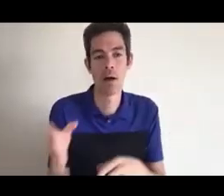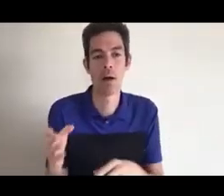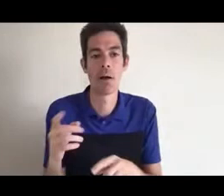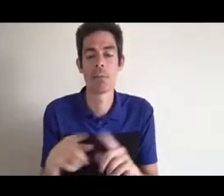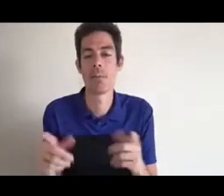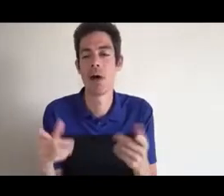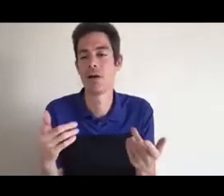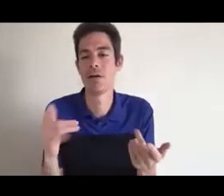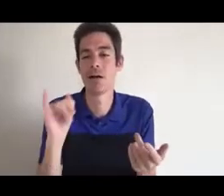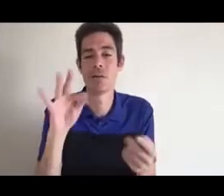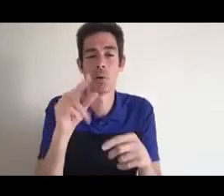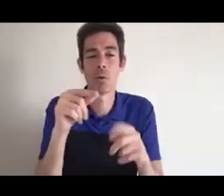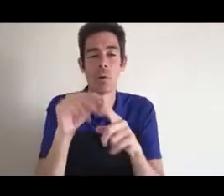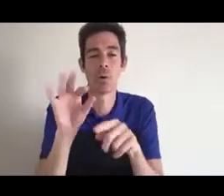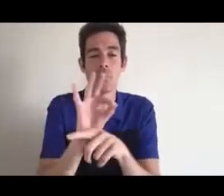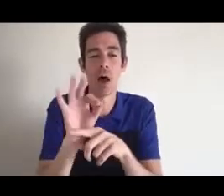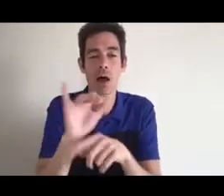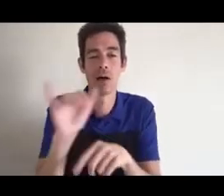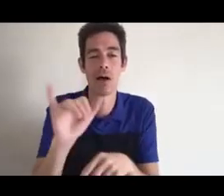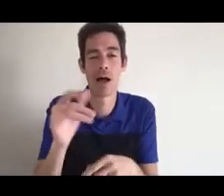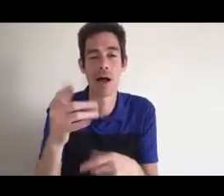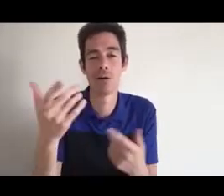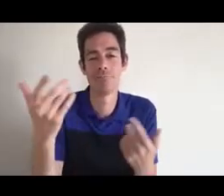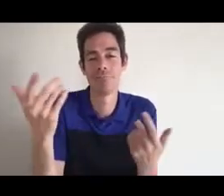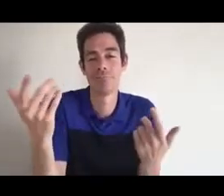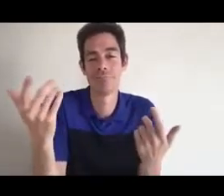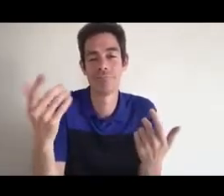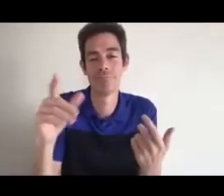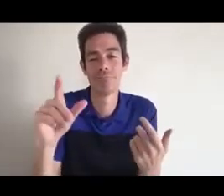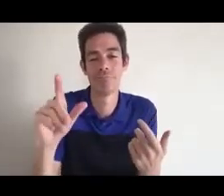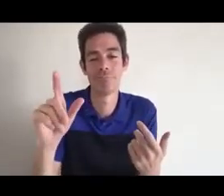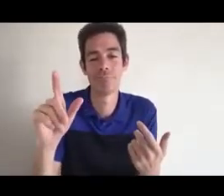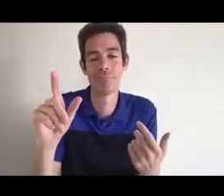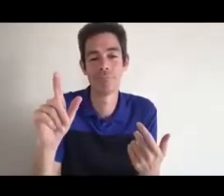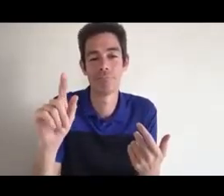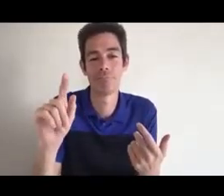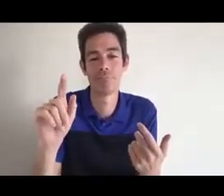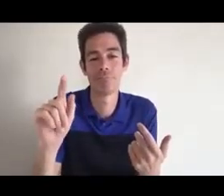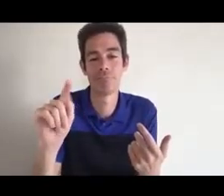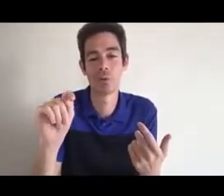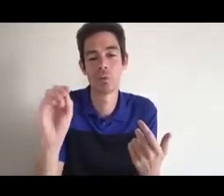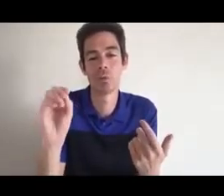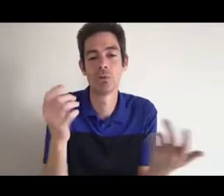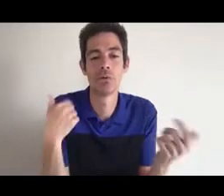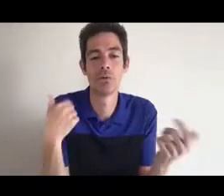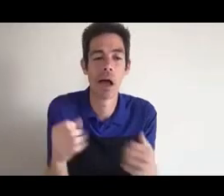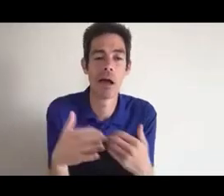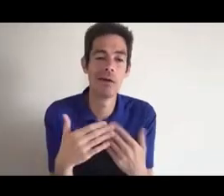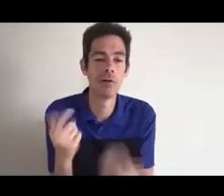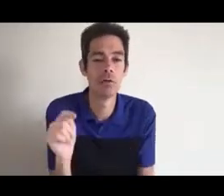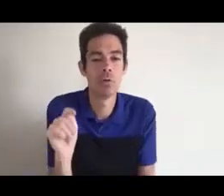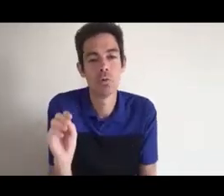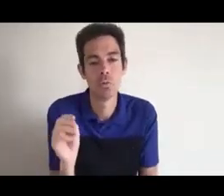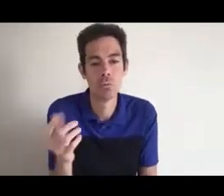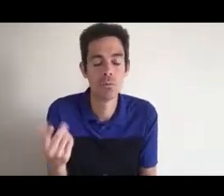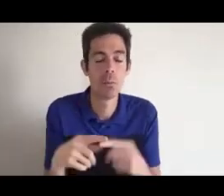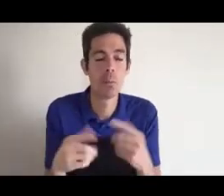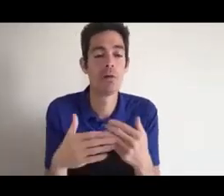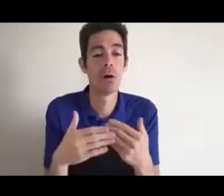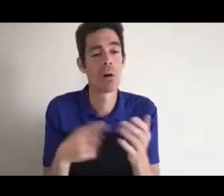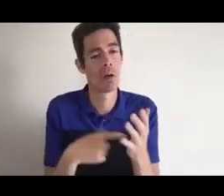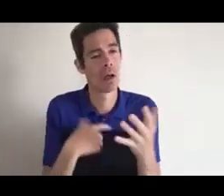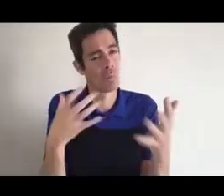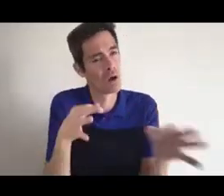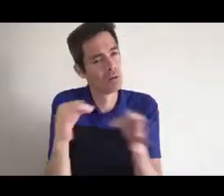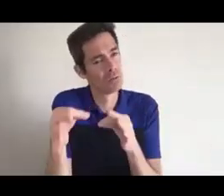typically will sign rain. Whereas if the word function is like to, I